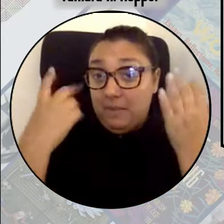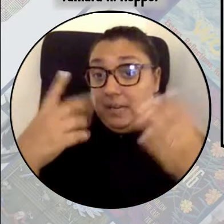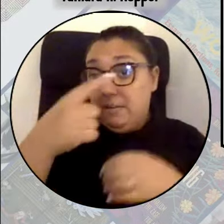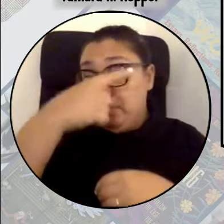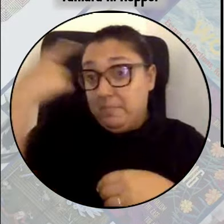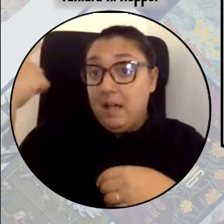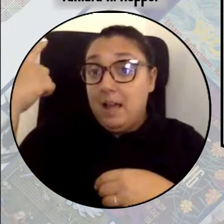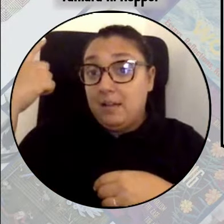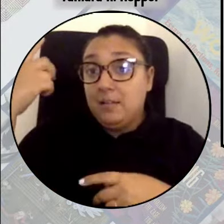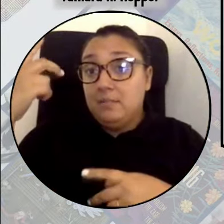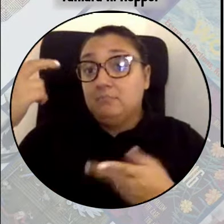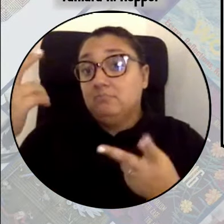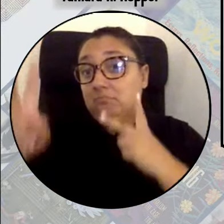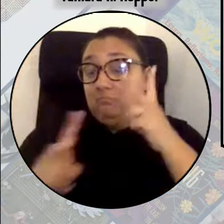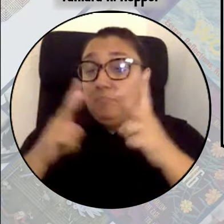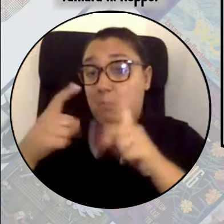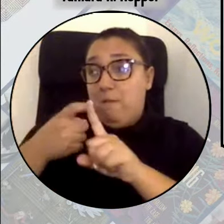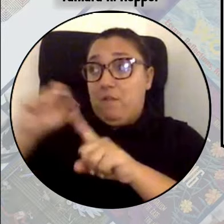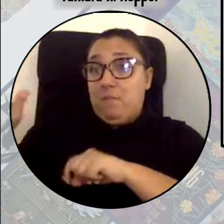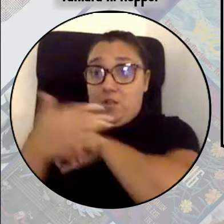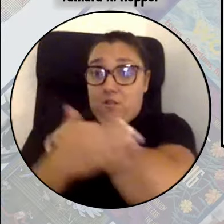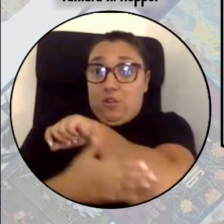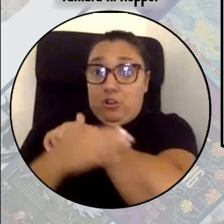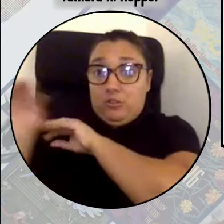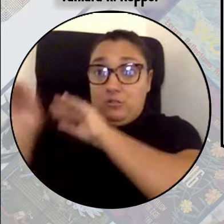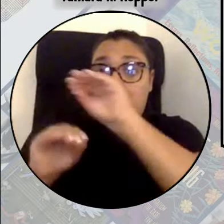deported from the United States